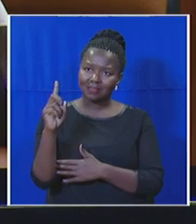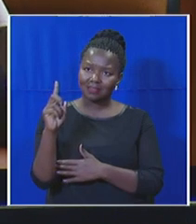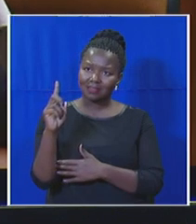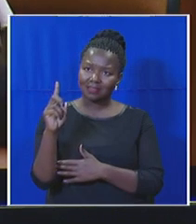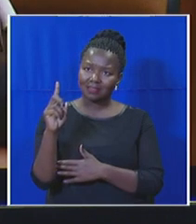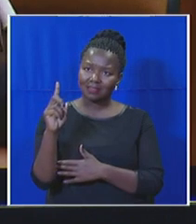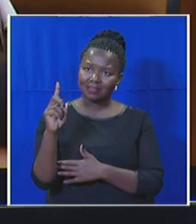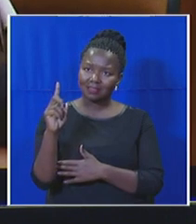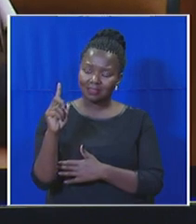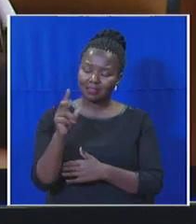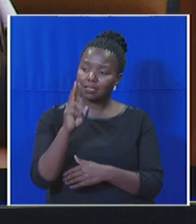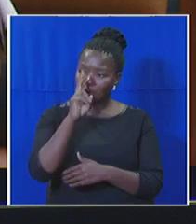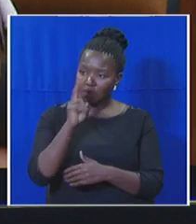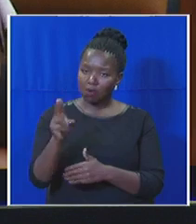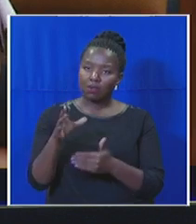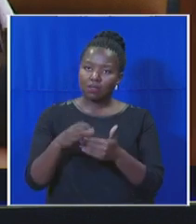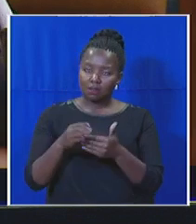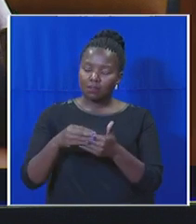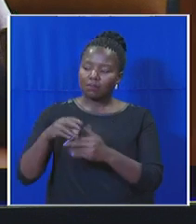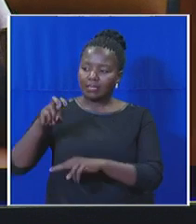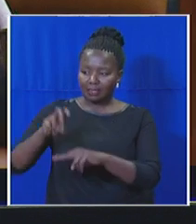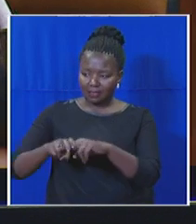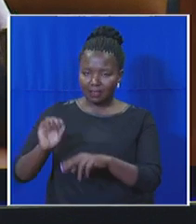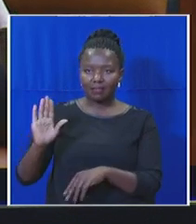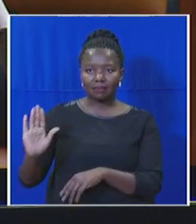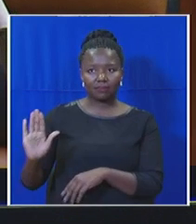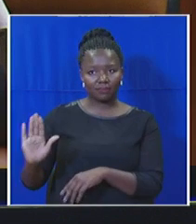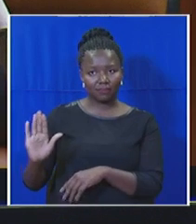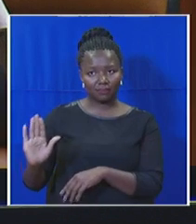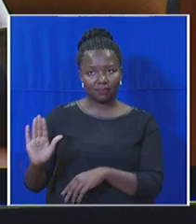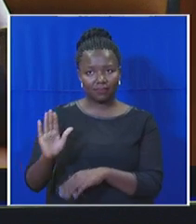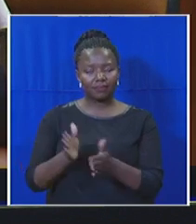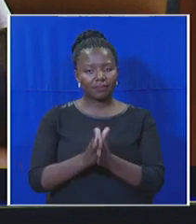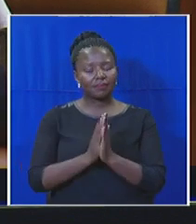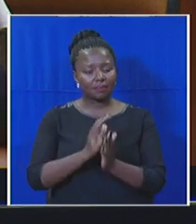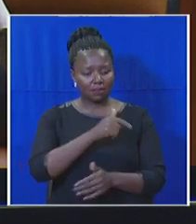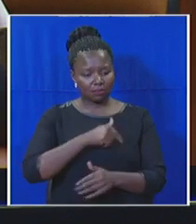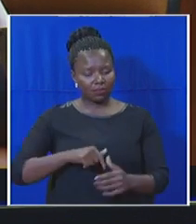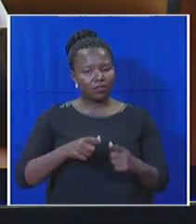Honorable, can you please just also take your seat and let the president finish his answer?